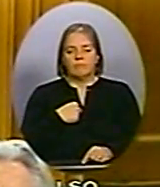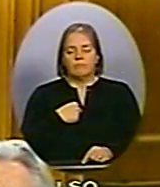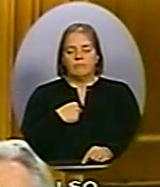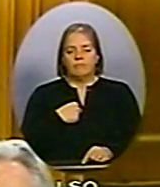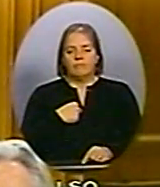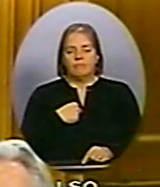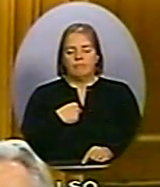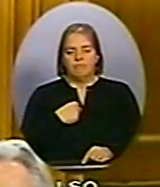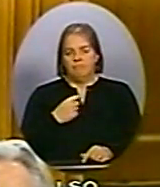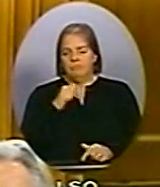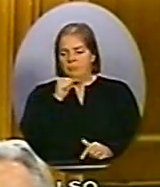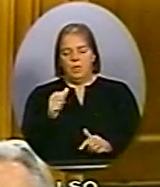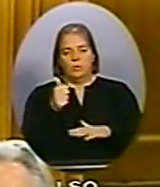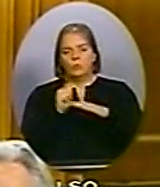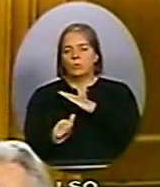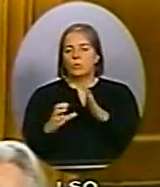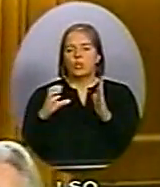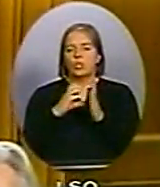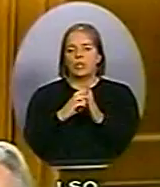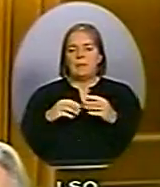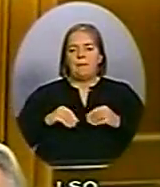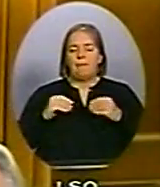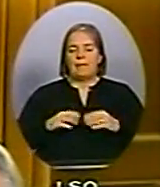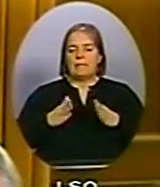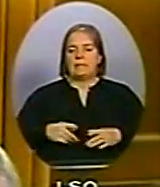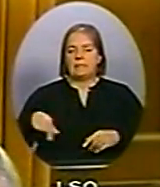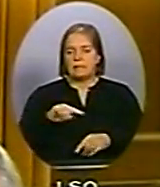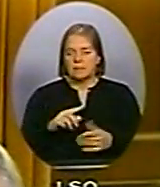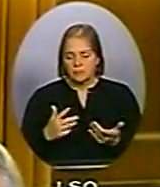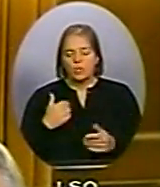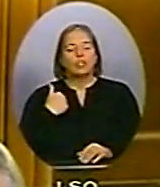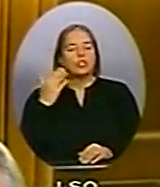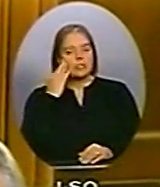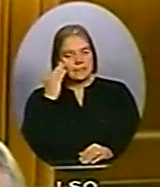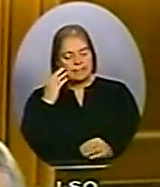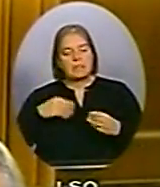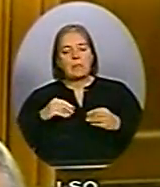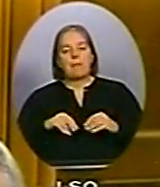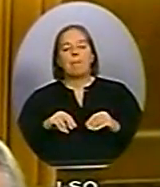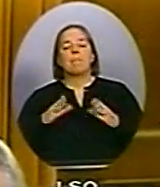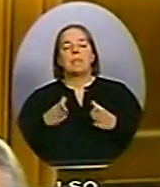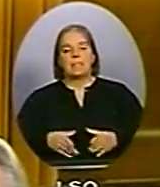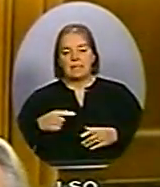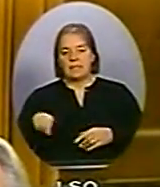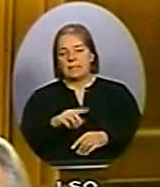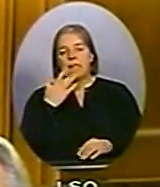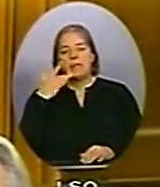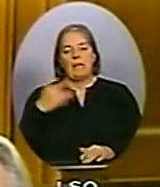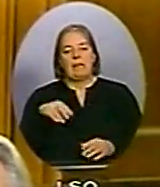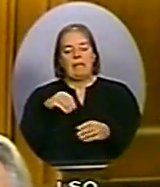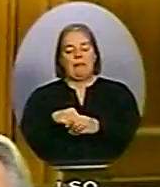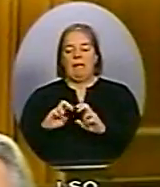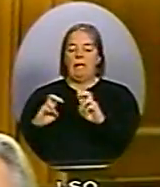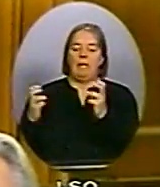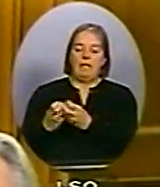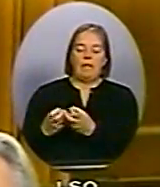ministers. The question is, I know they're tired of being in cabinet, they might want to have a change up, but why don't they just fess up and admit that